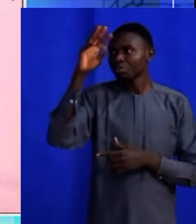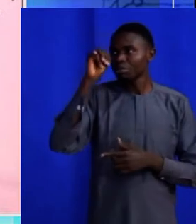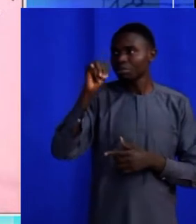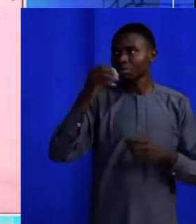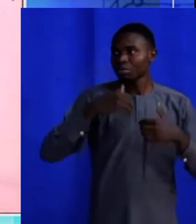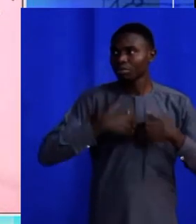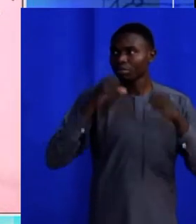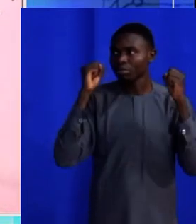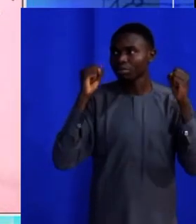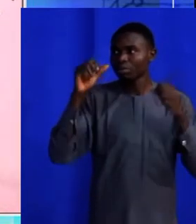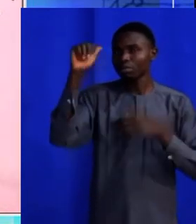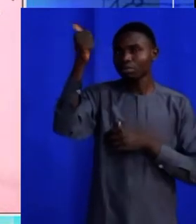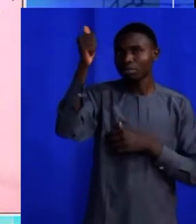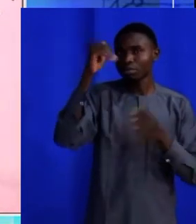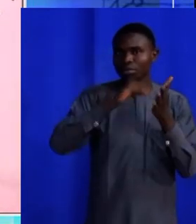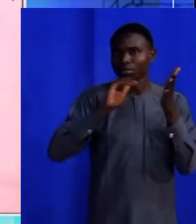camels.